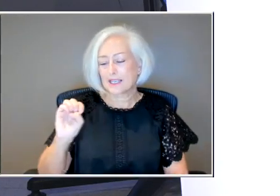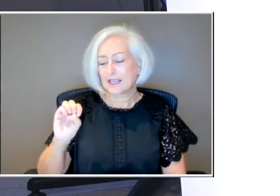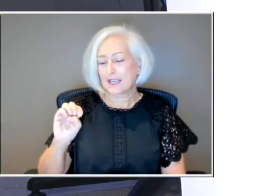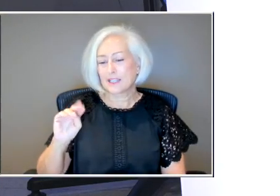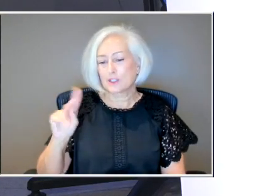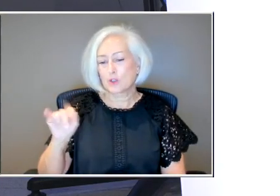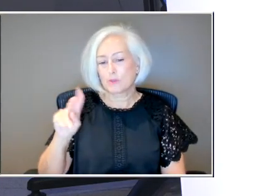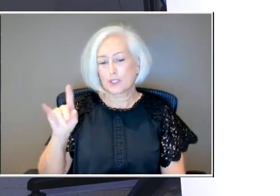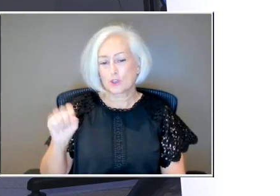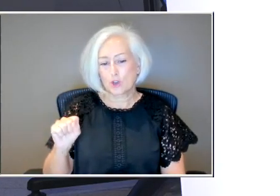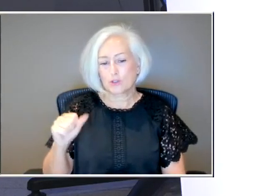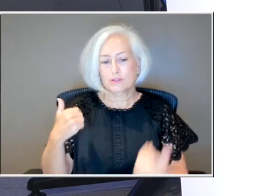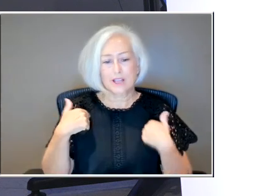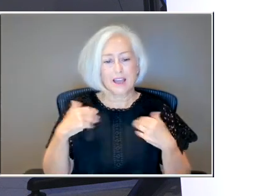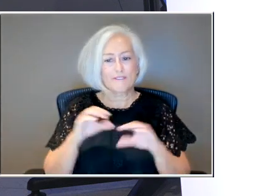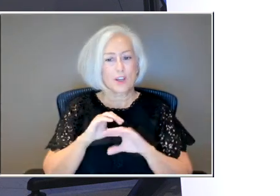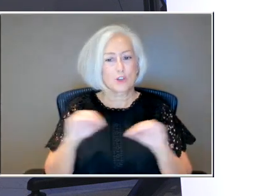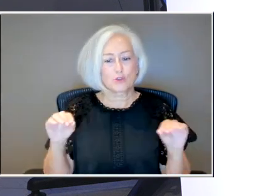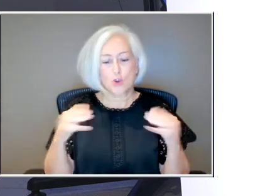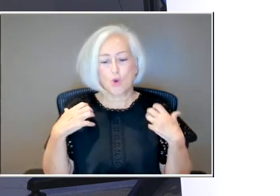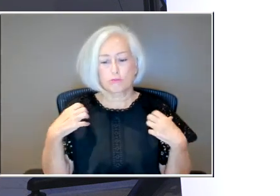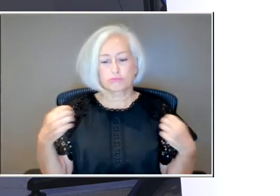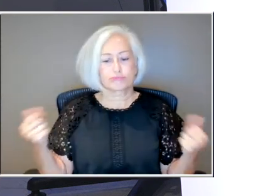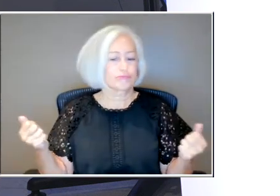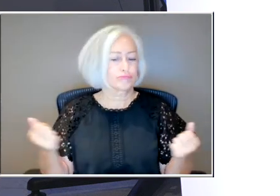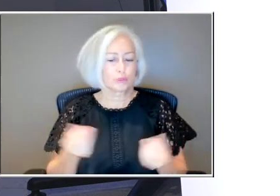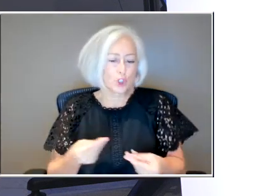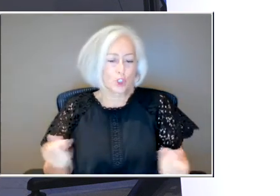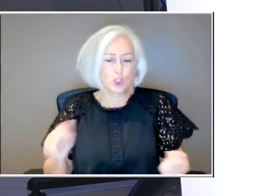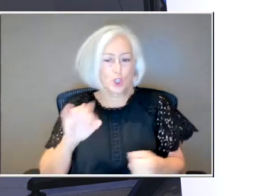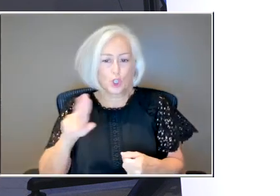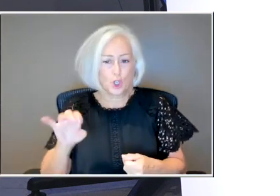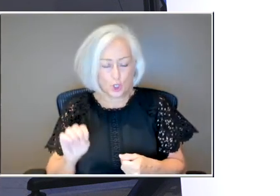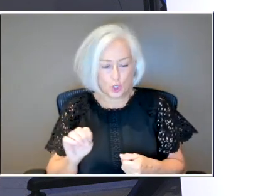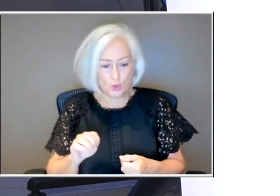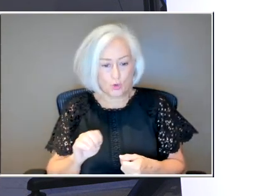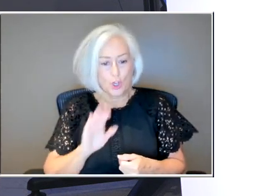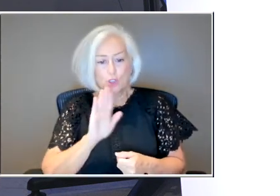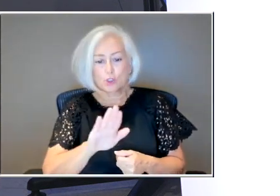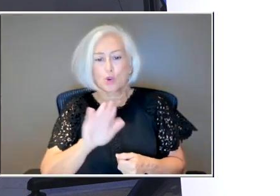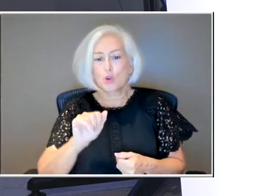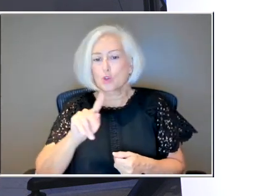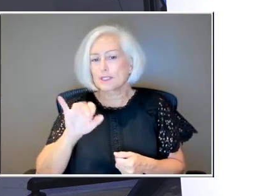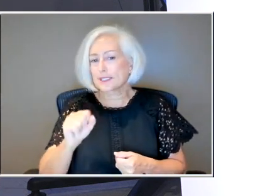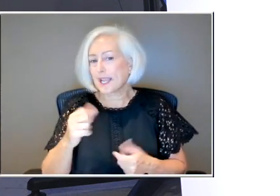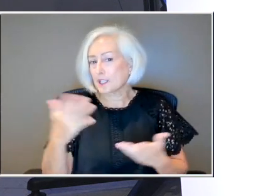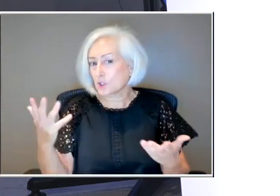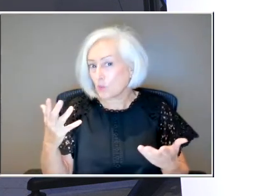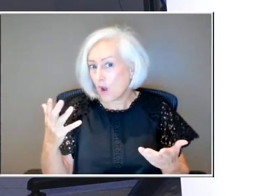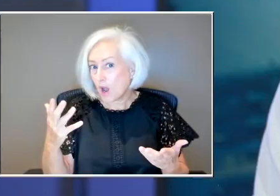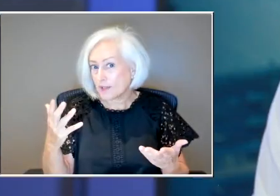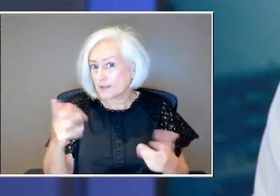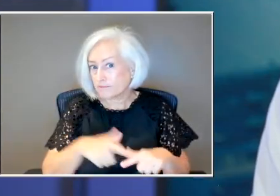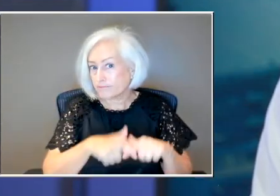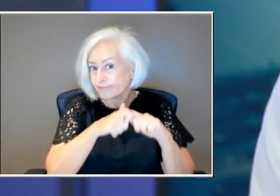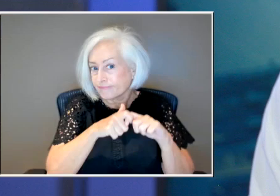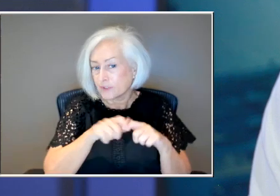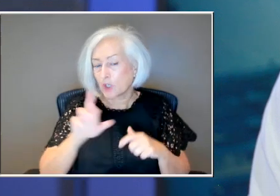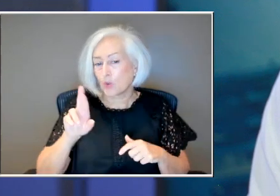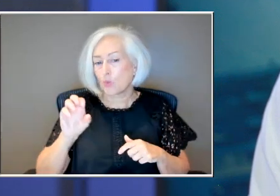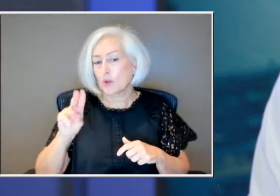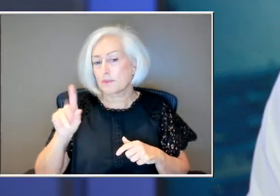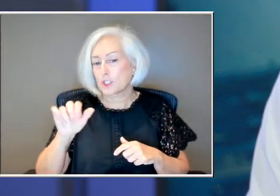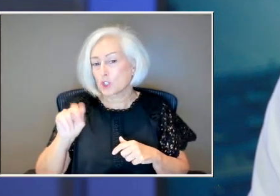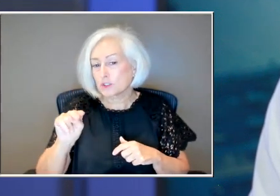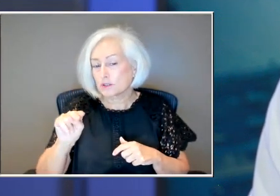cure. What is the status of Abby's endometriosis? Is it in remission, as we might say? Well, I guess, Yeah, it's